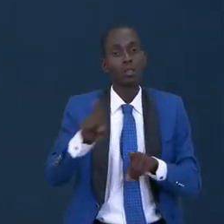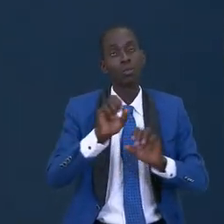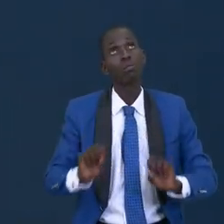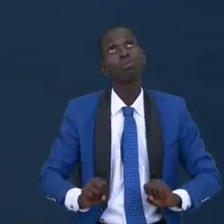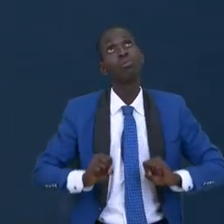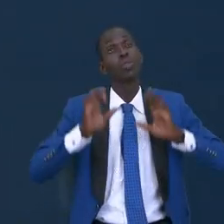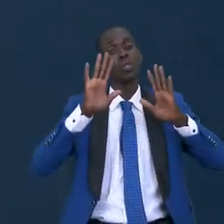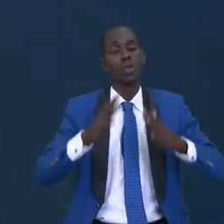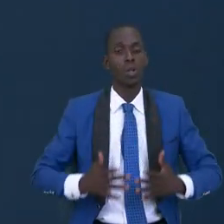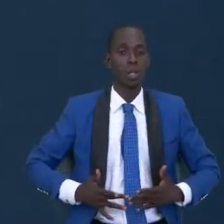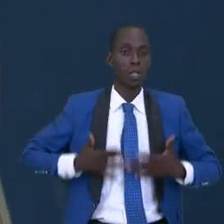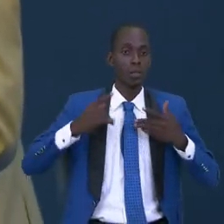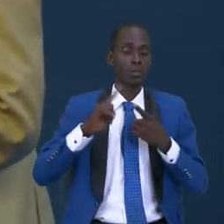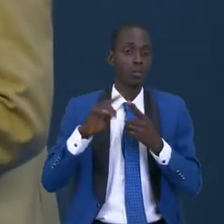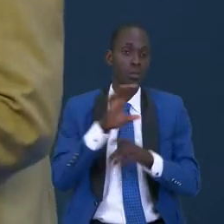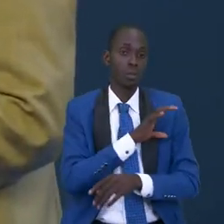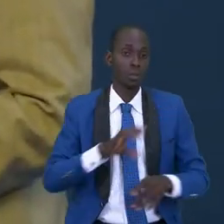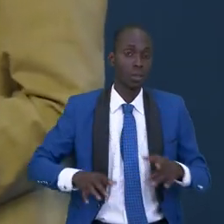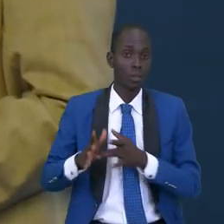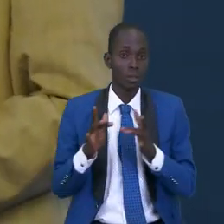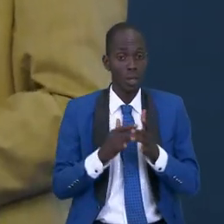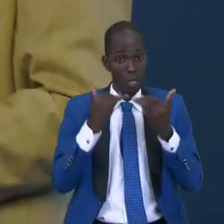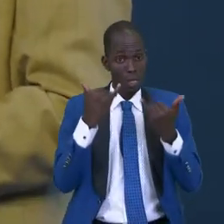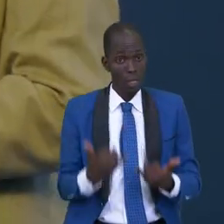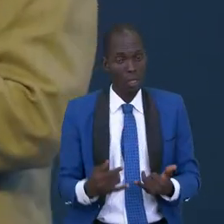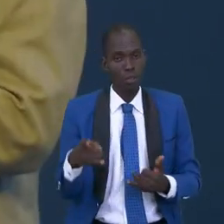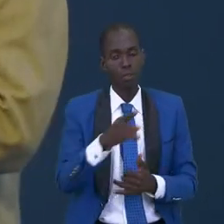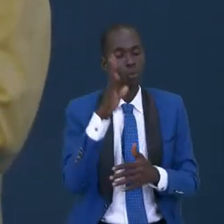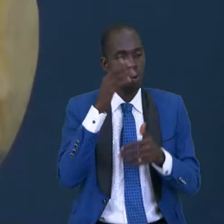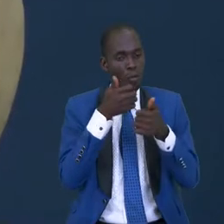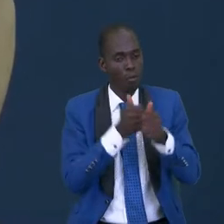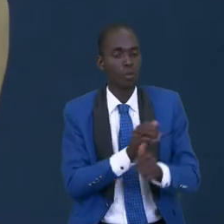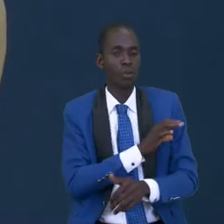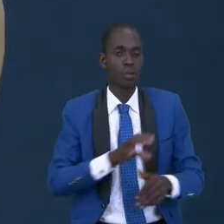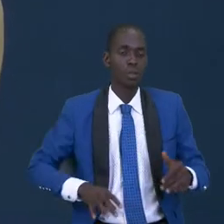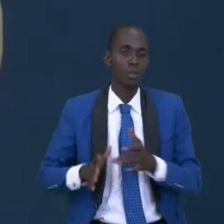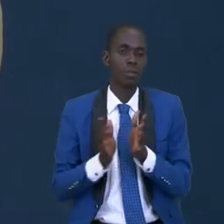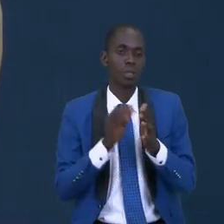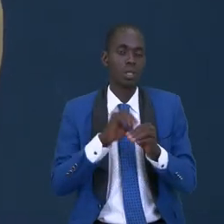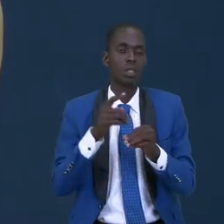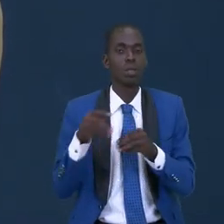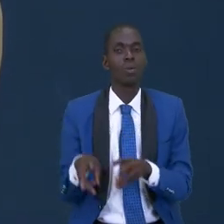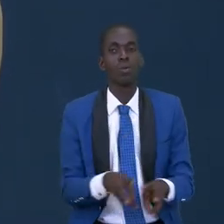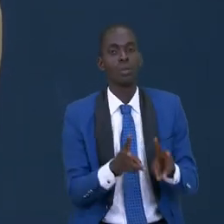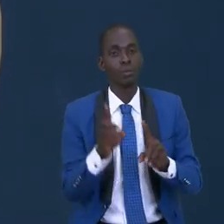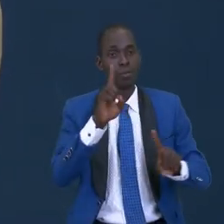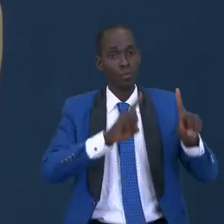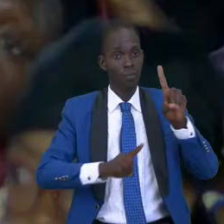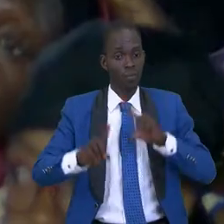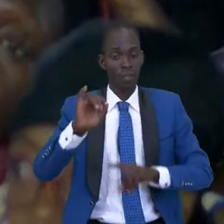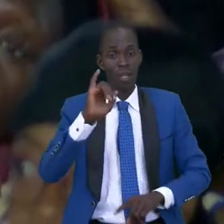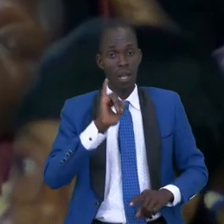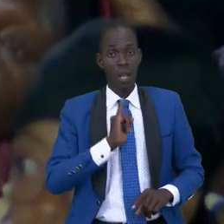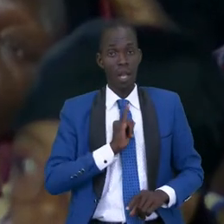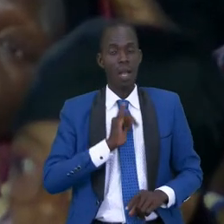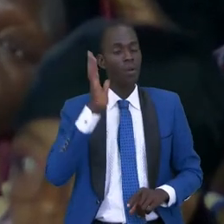Lord Jesus Christ, now you follow Jesus in the way. I will follow